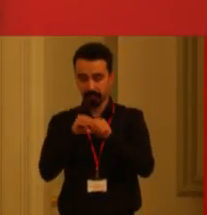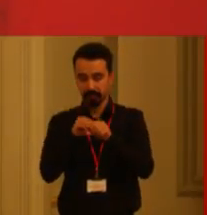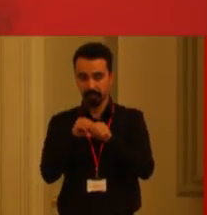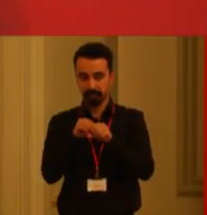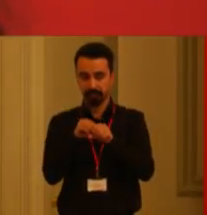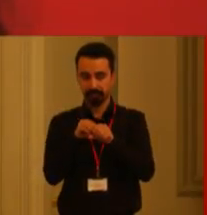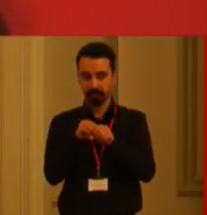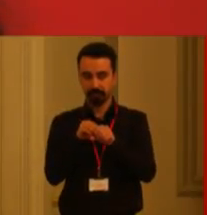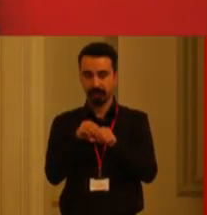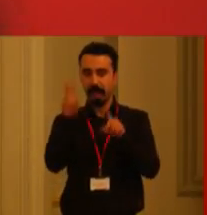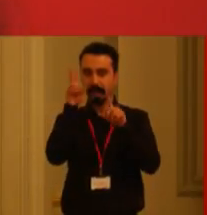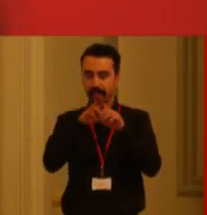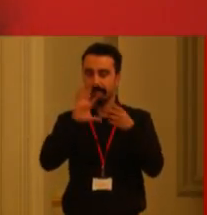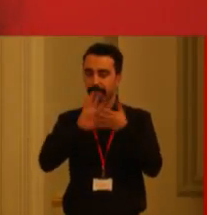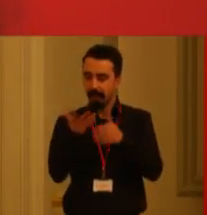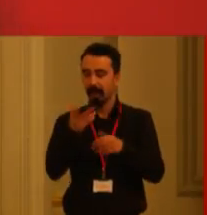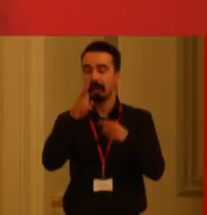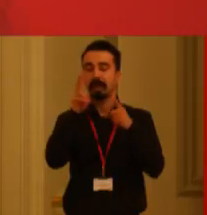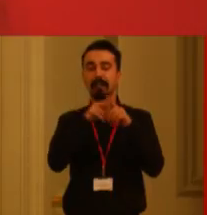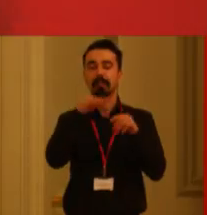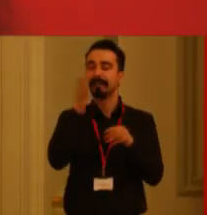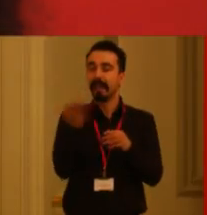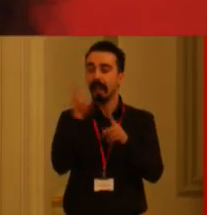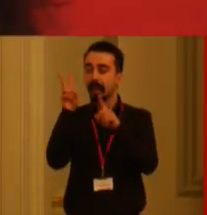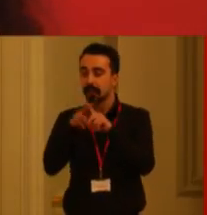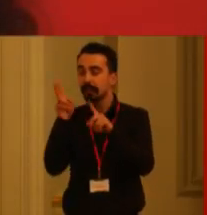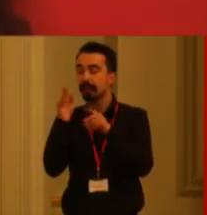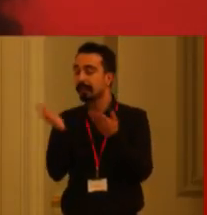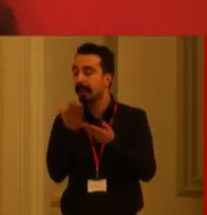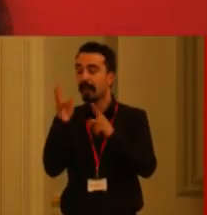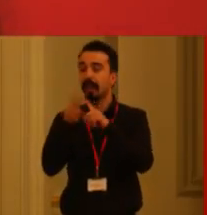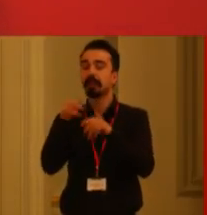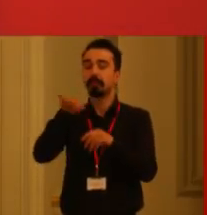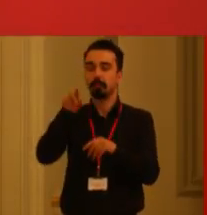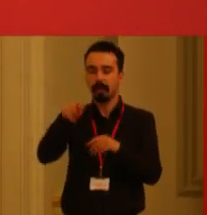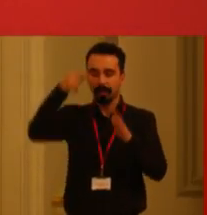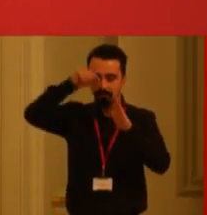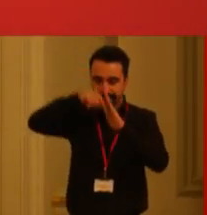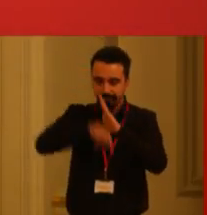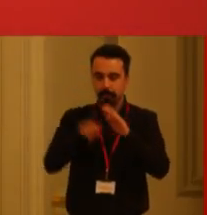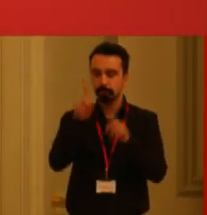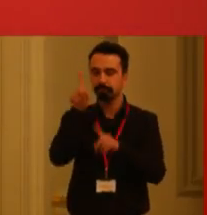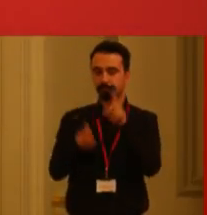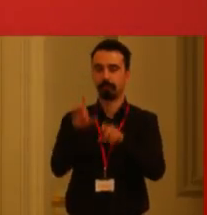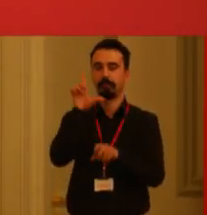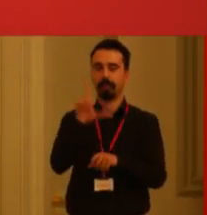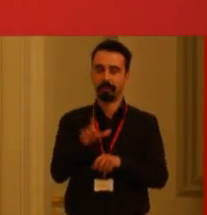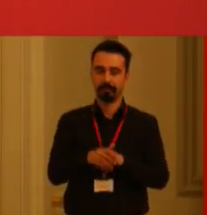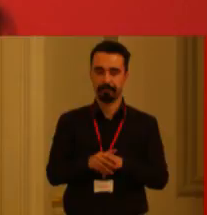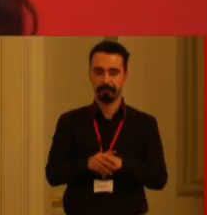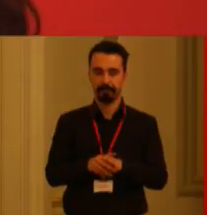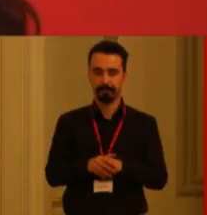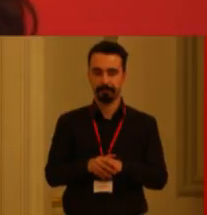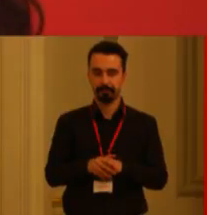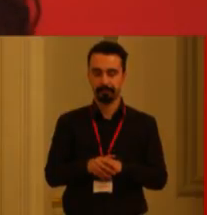about participation as a concept, so what do they participate in? What don't